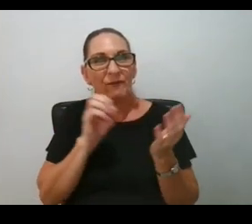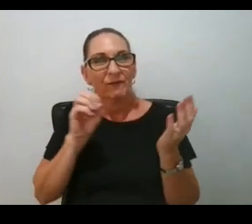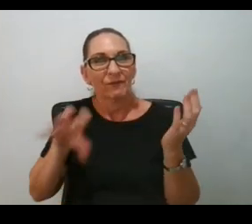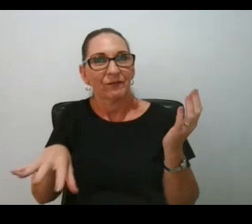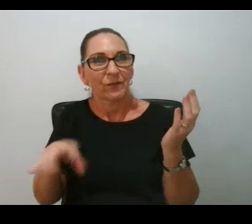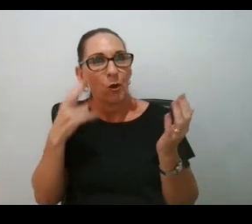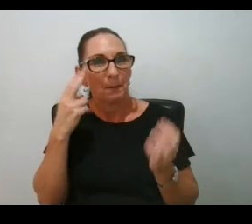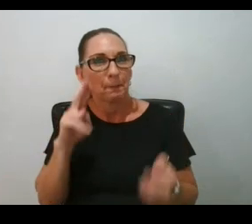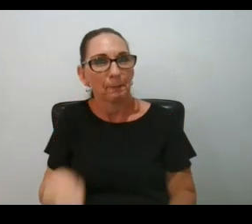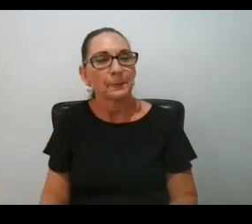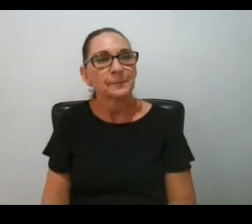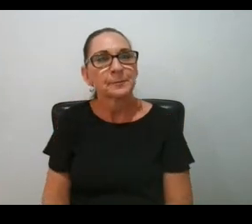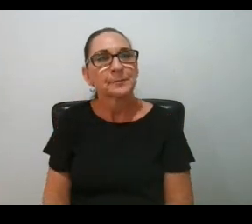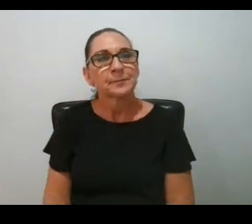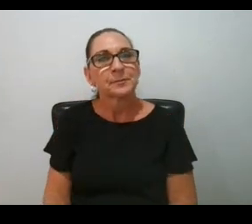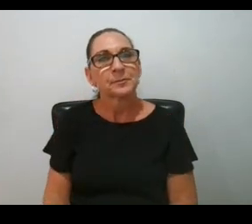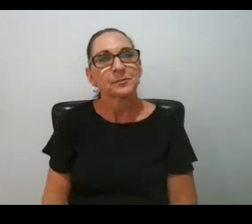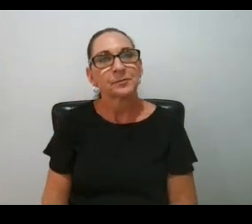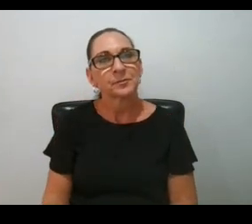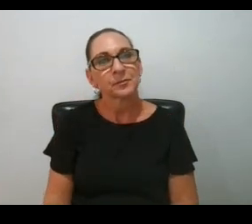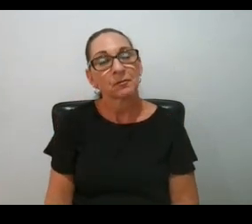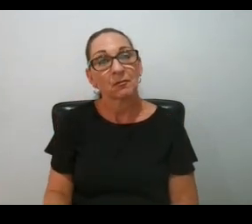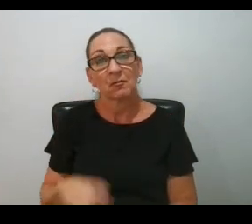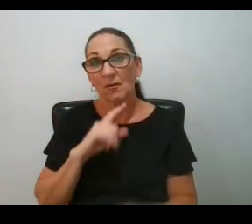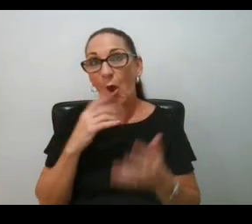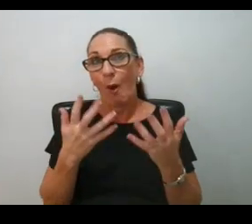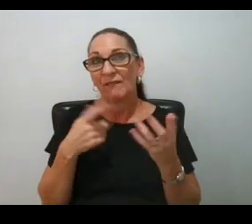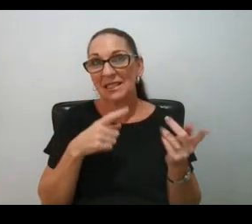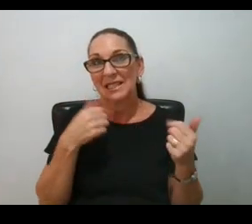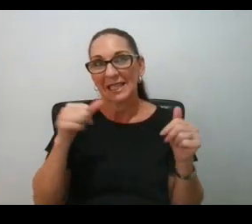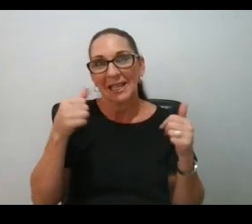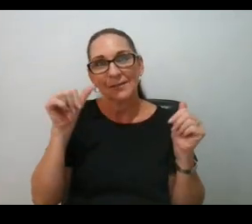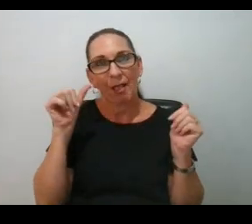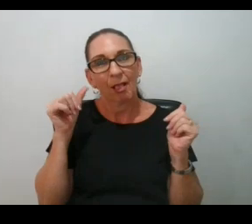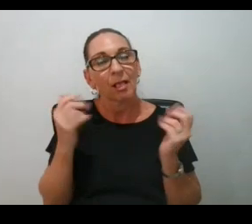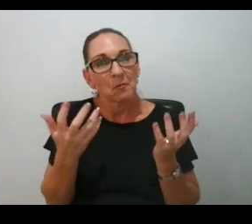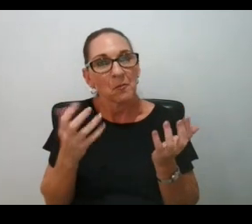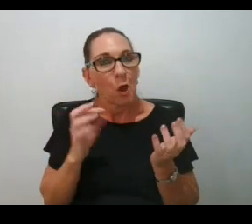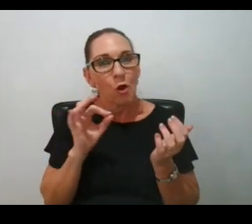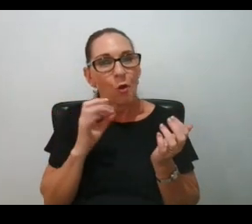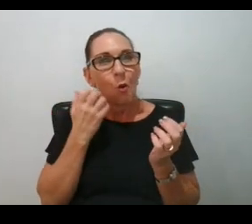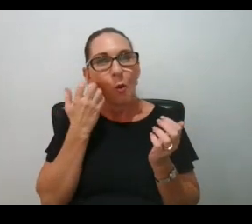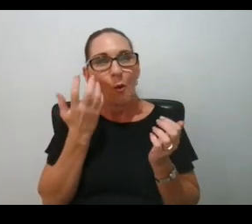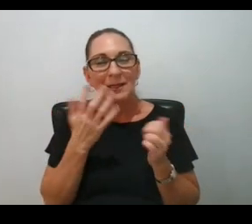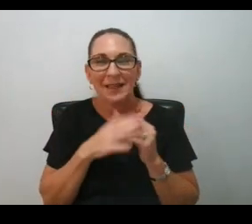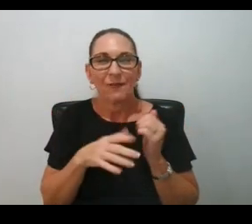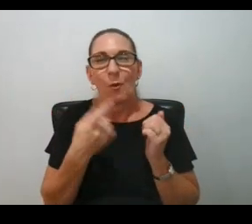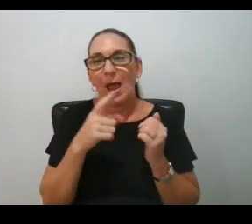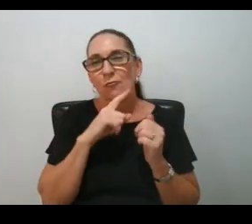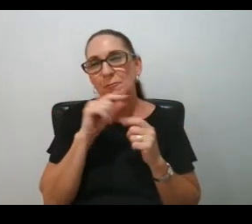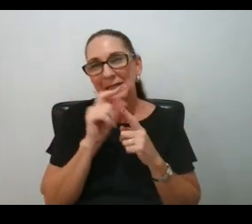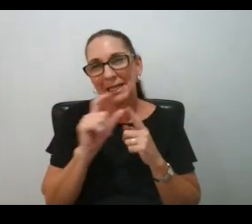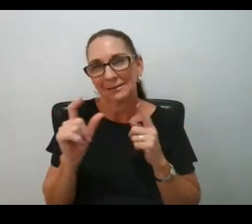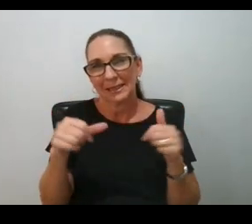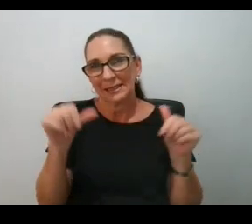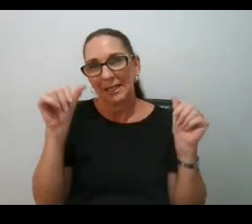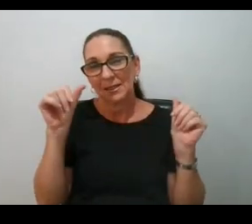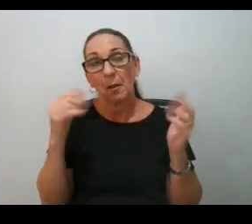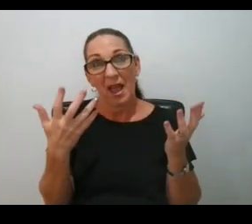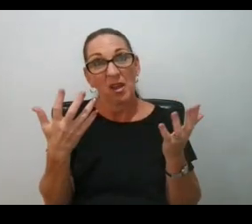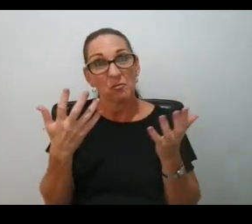argument. And that's often successful. Not always. You never have 100% success at this stuff, but it's pretty